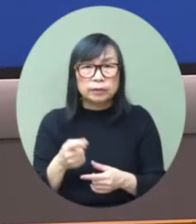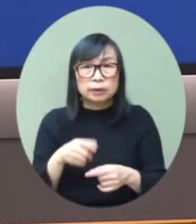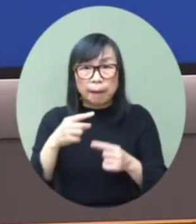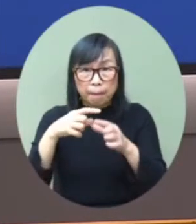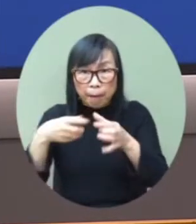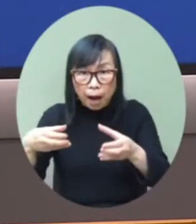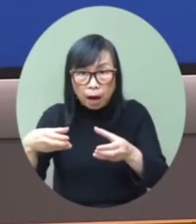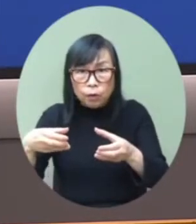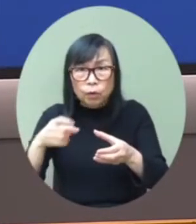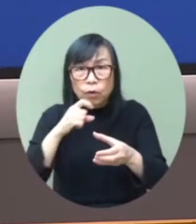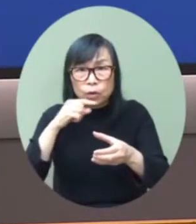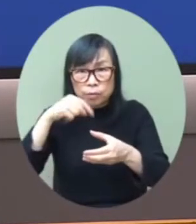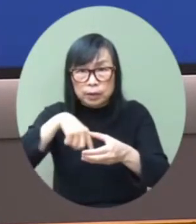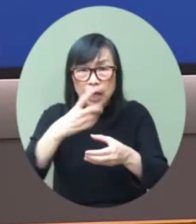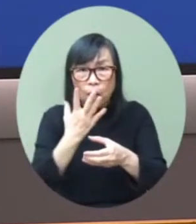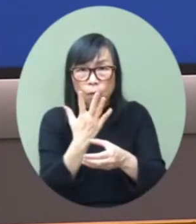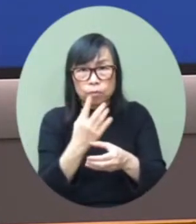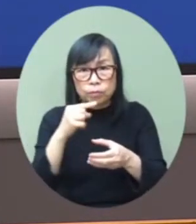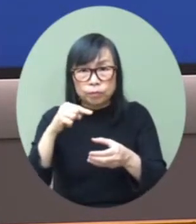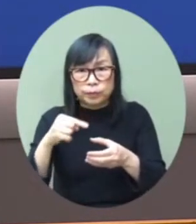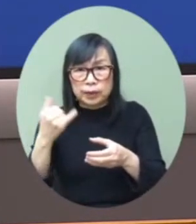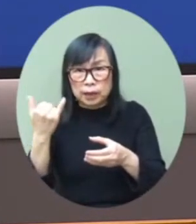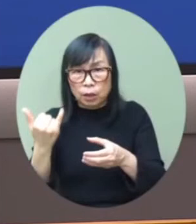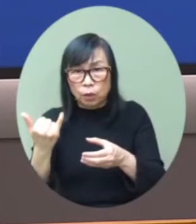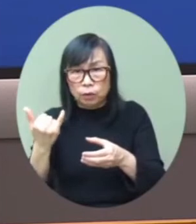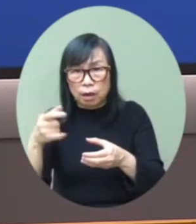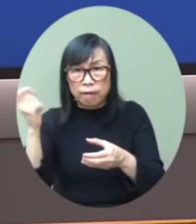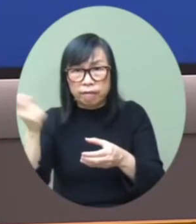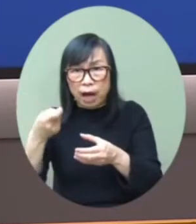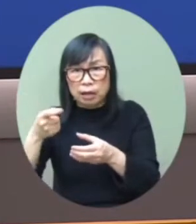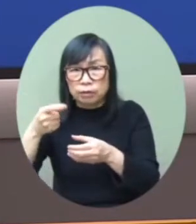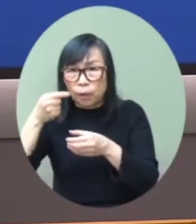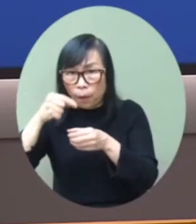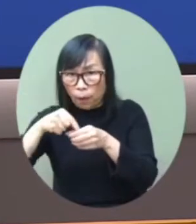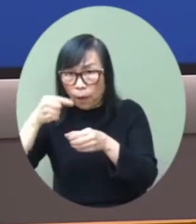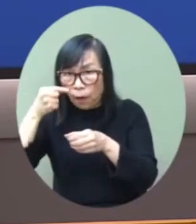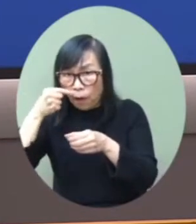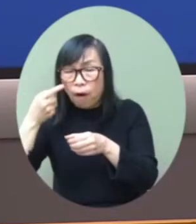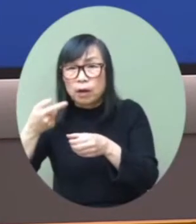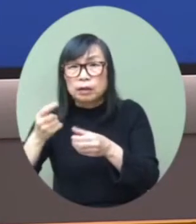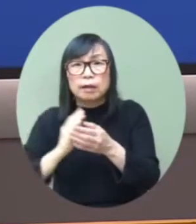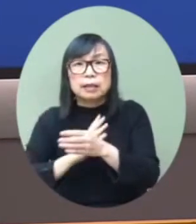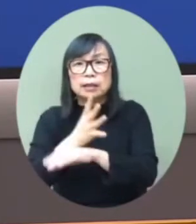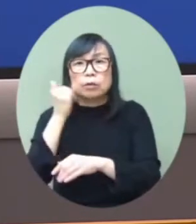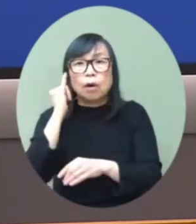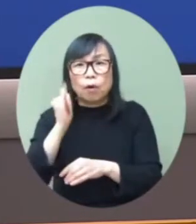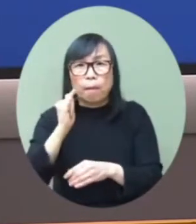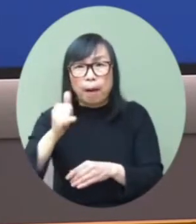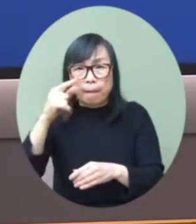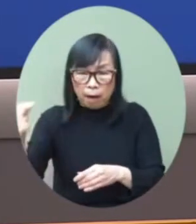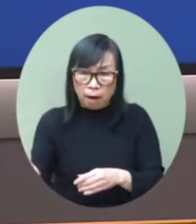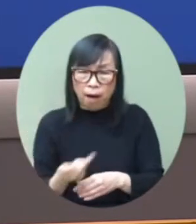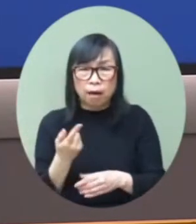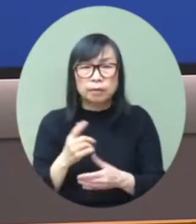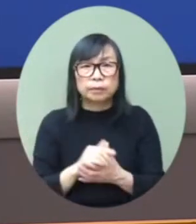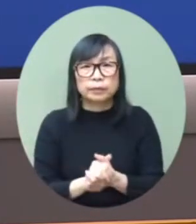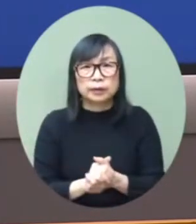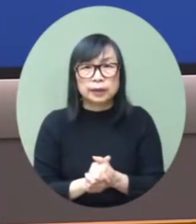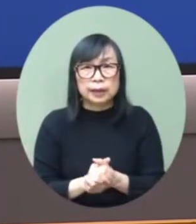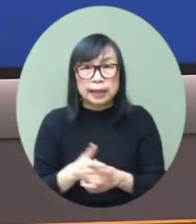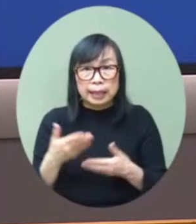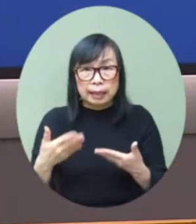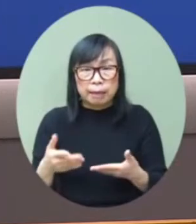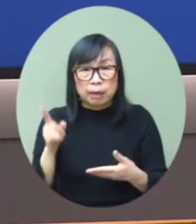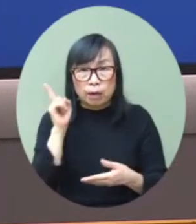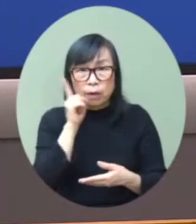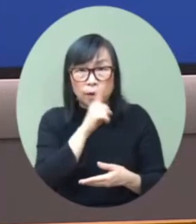supply kit. We have already distributed about 1 million of such kits, and in each kit there are about